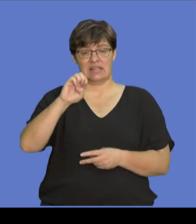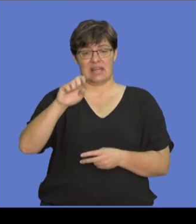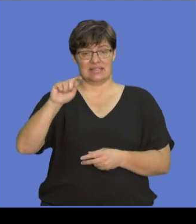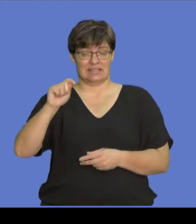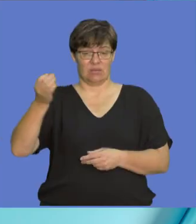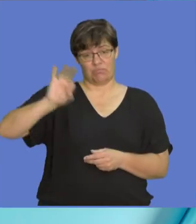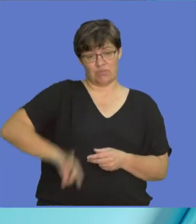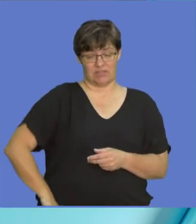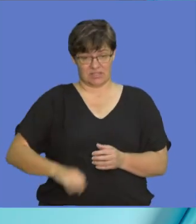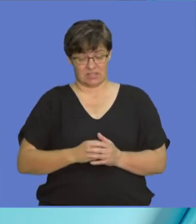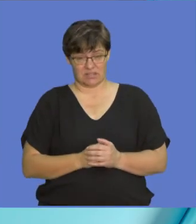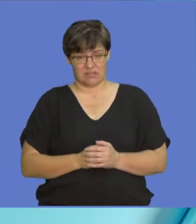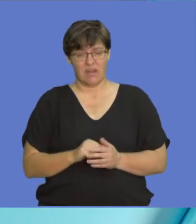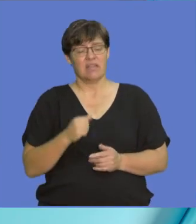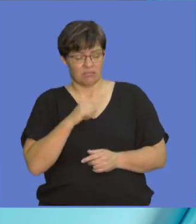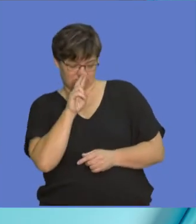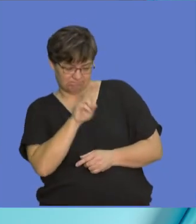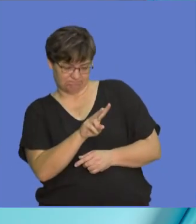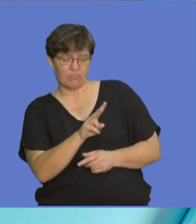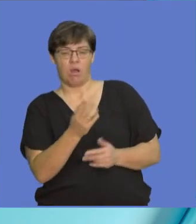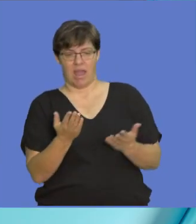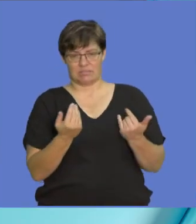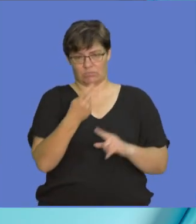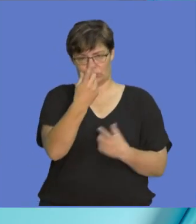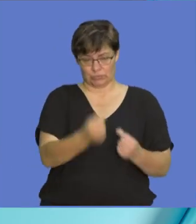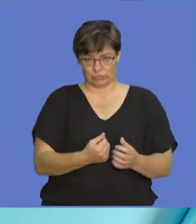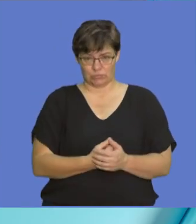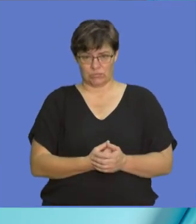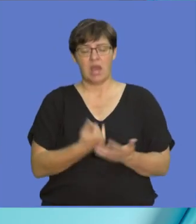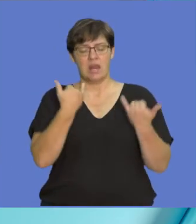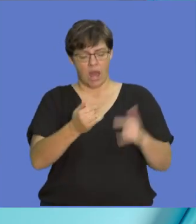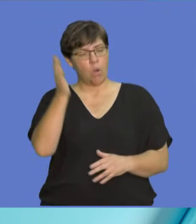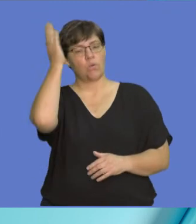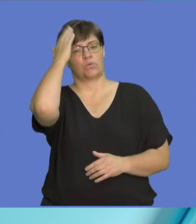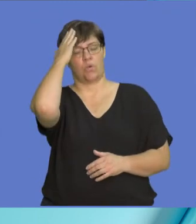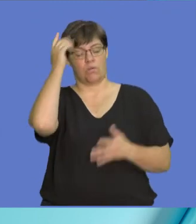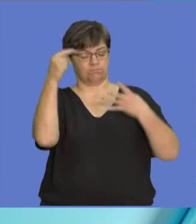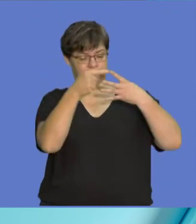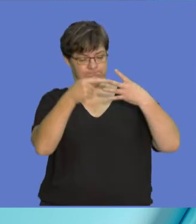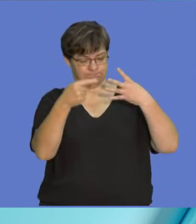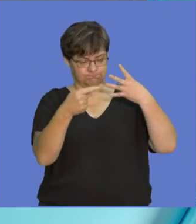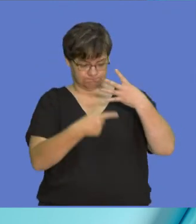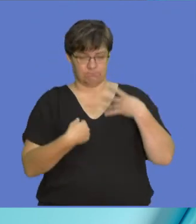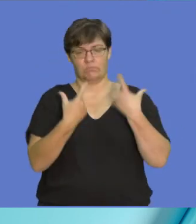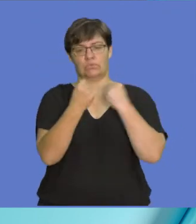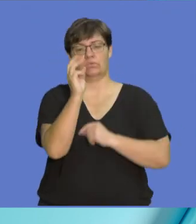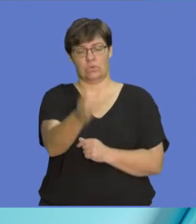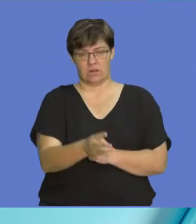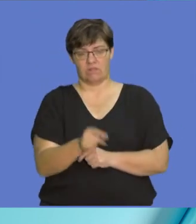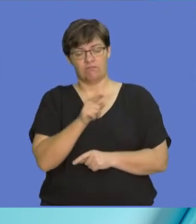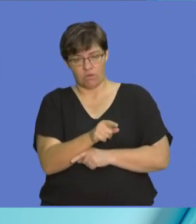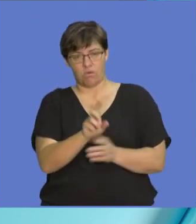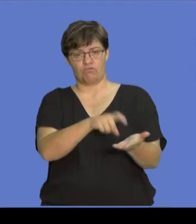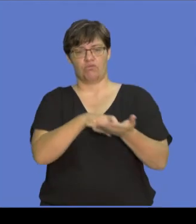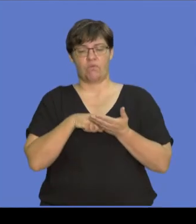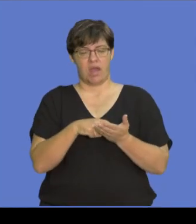you in this particular question, right? So you have a focus now that this is what I'm going to be doing in terms of the required